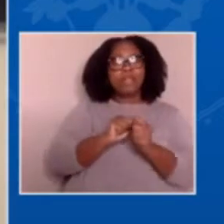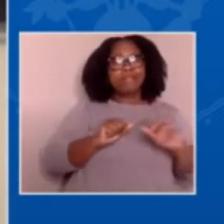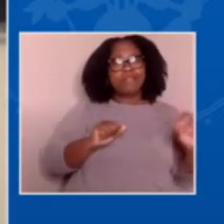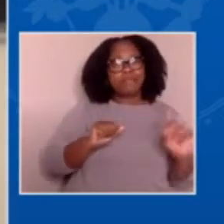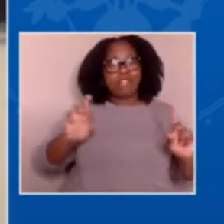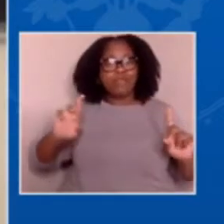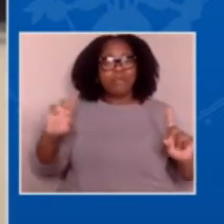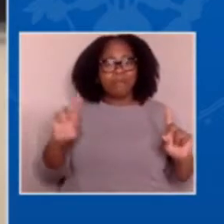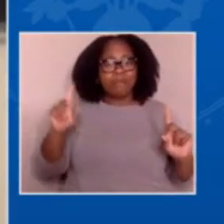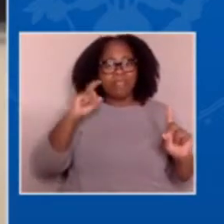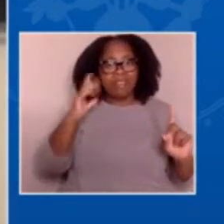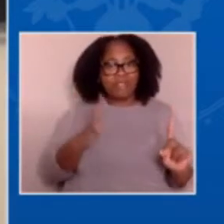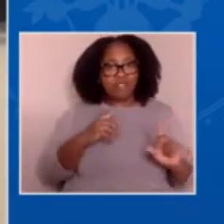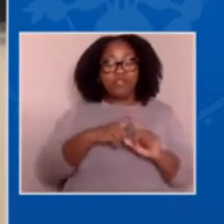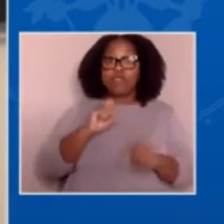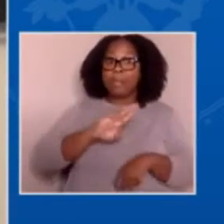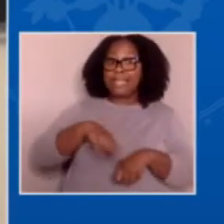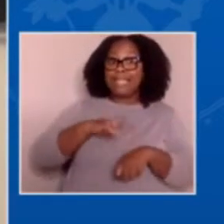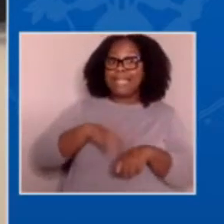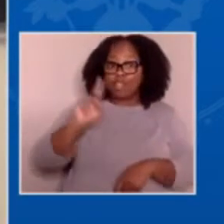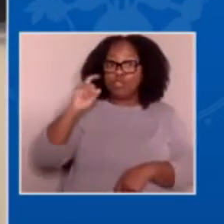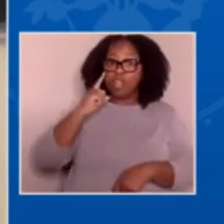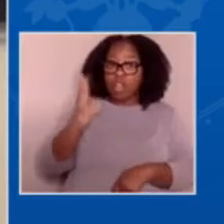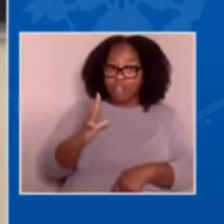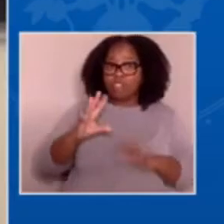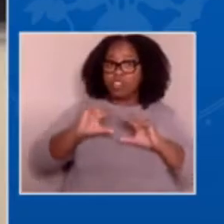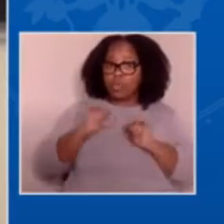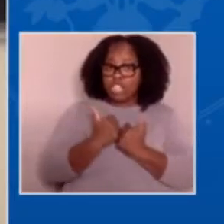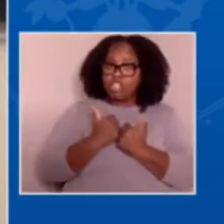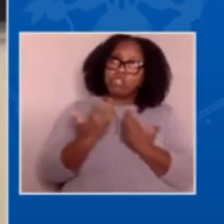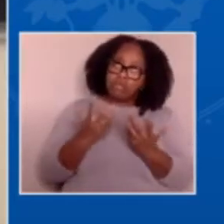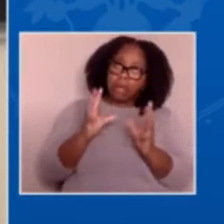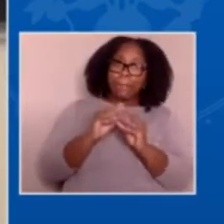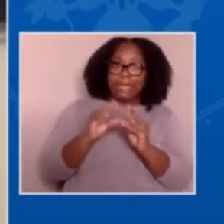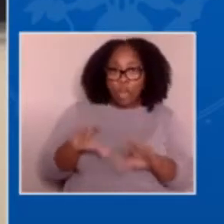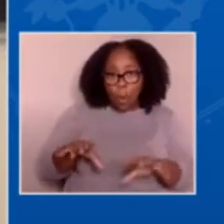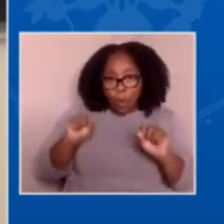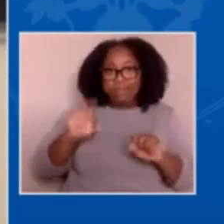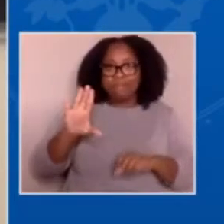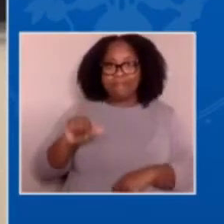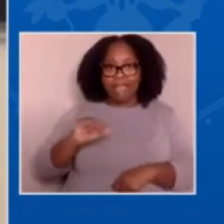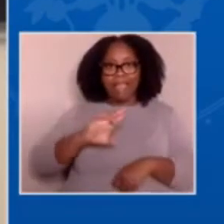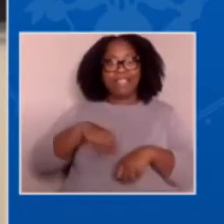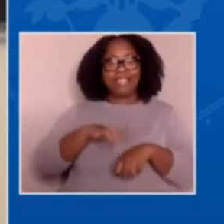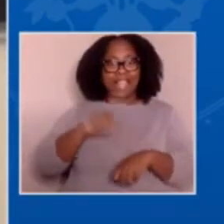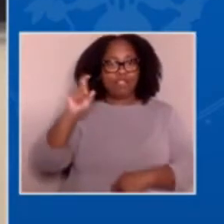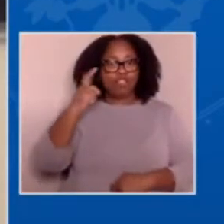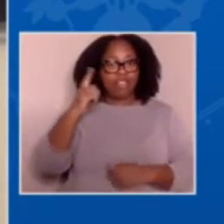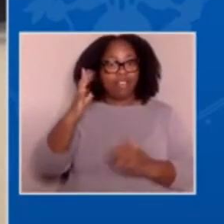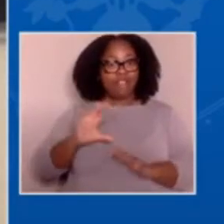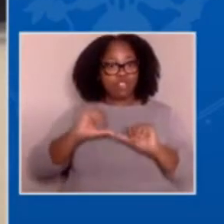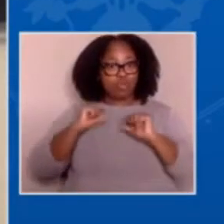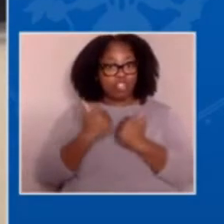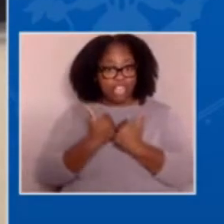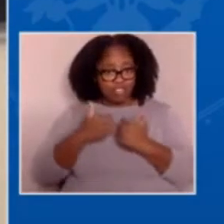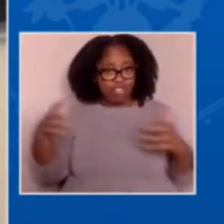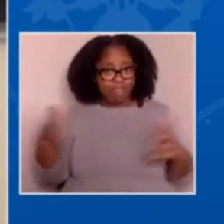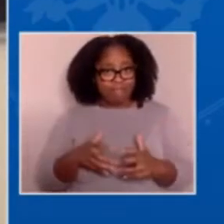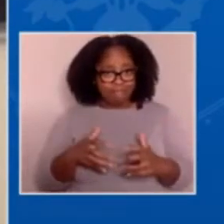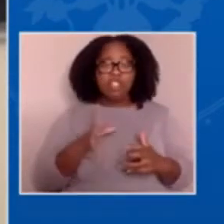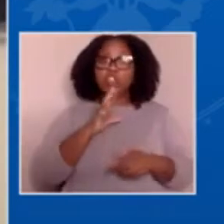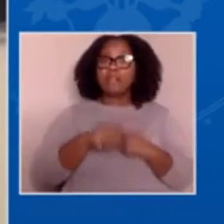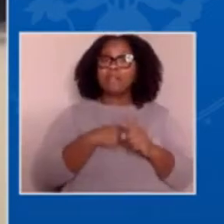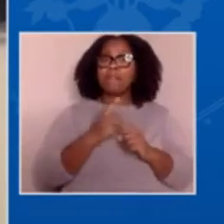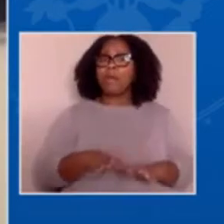national Governors Association in a meeting I should say convened by the national Governor uh Association uh and they talked about the